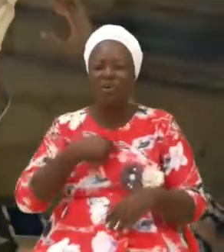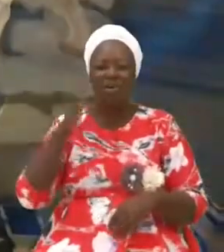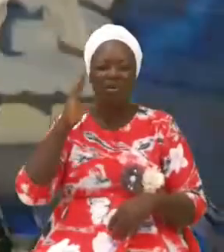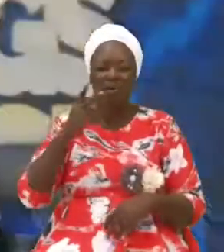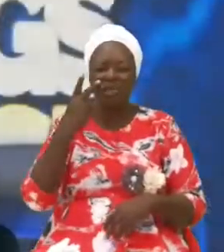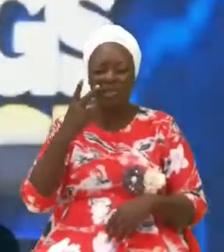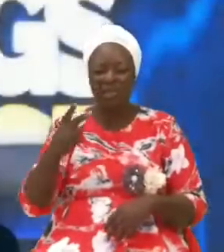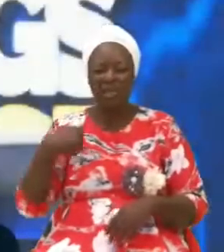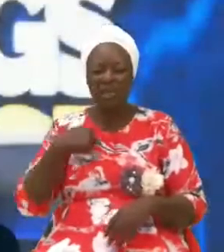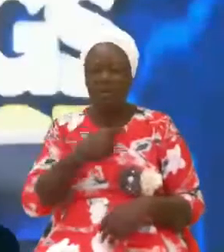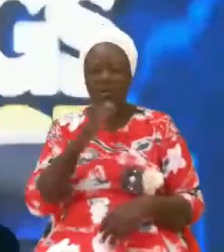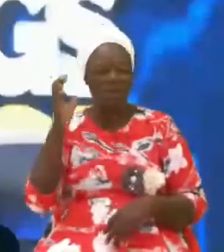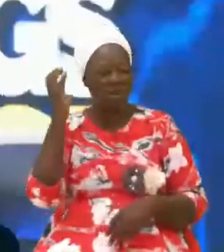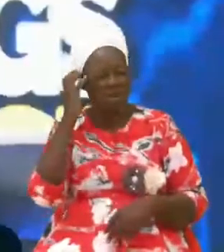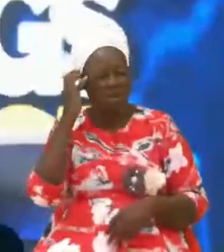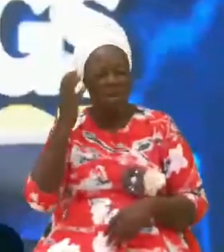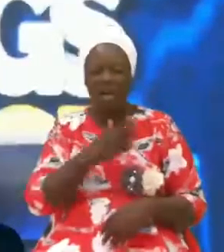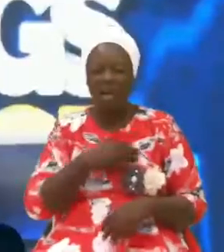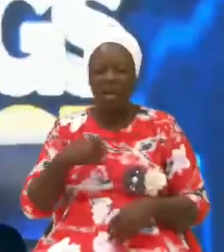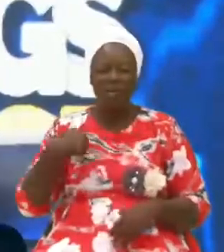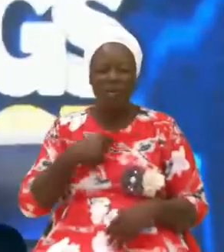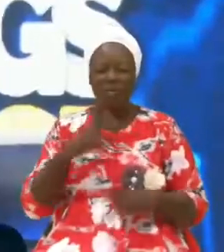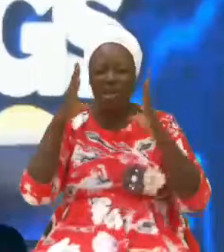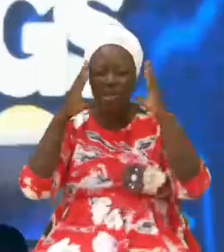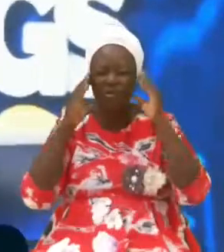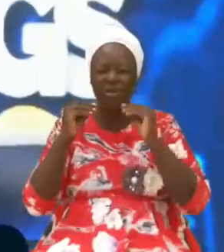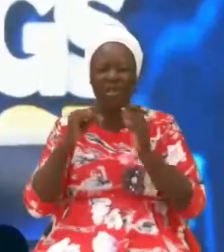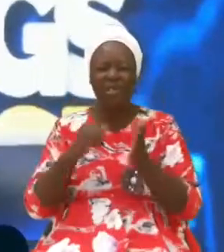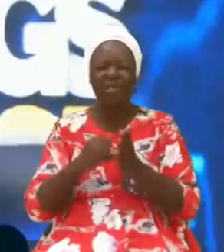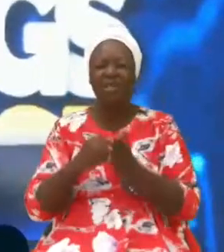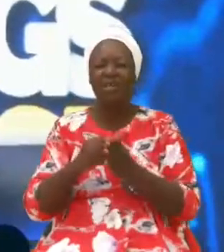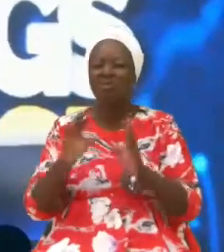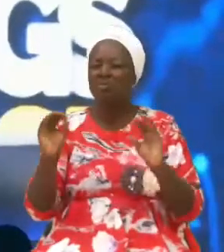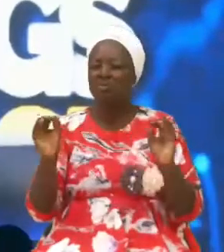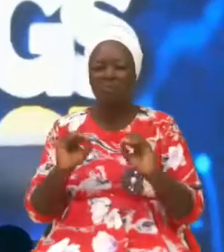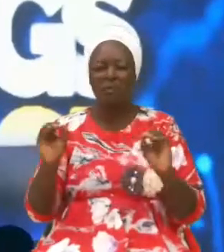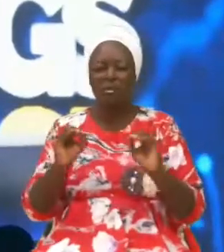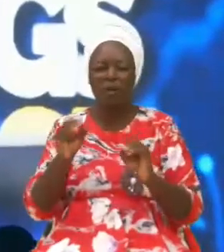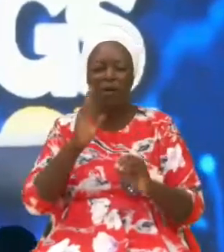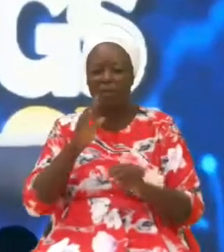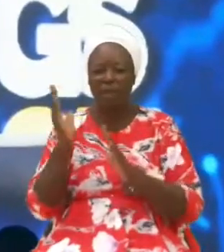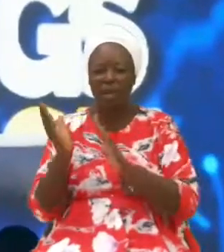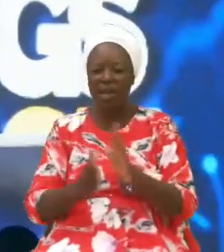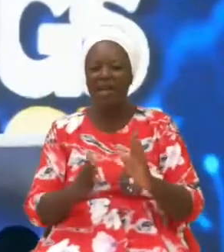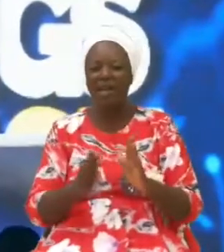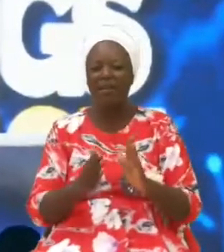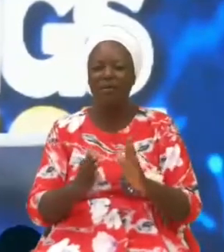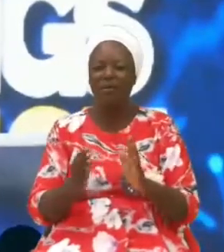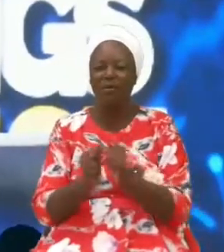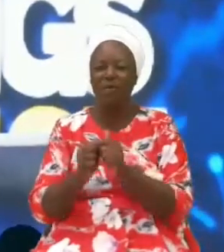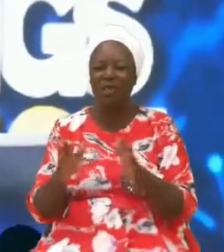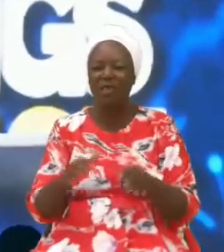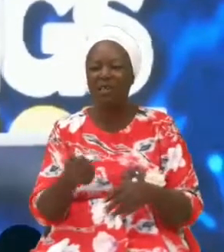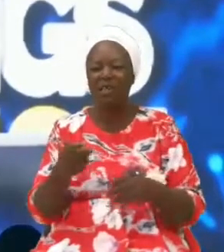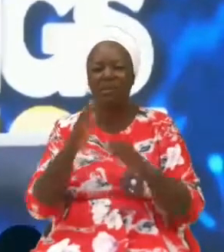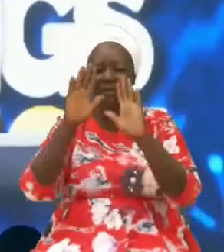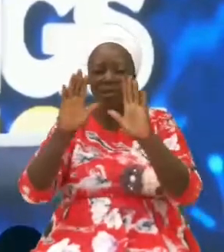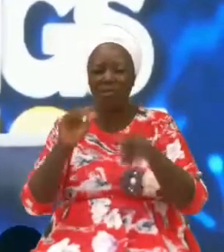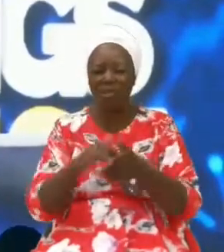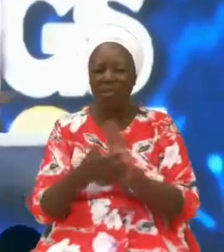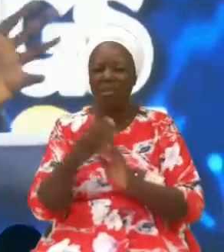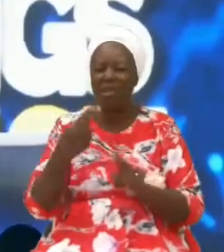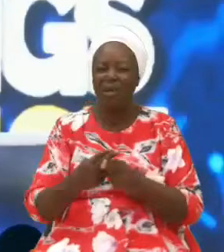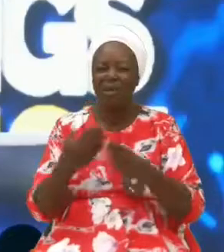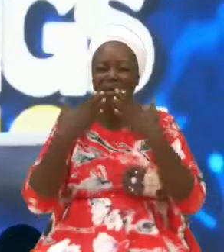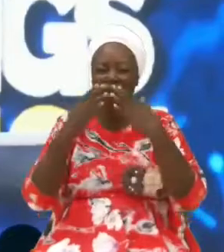done. We will see, we will hear, we will experience. Nobody will